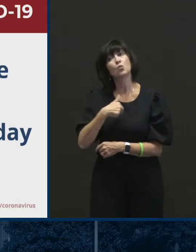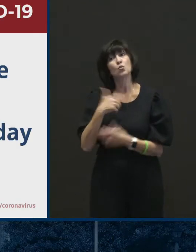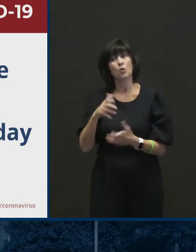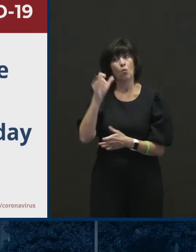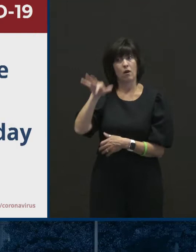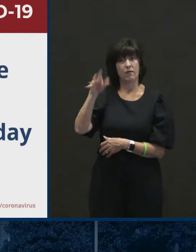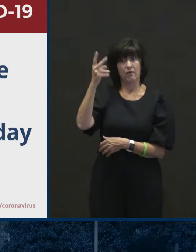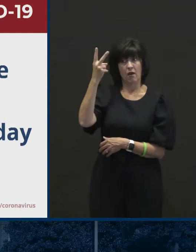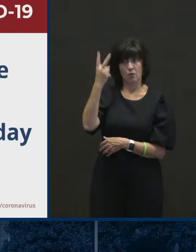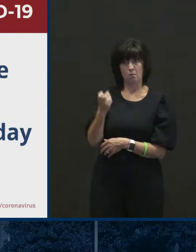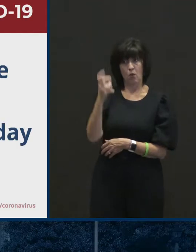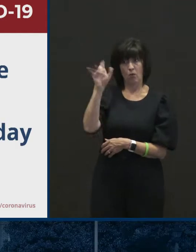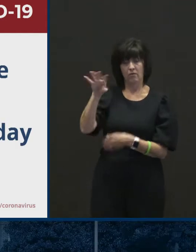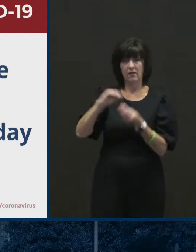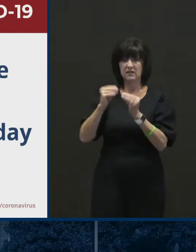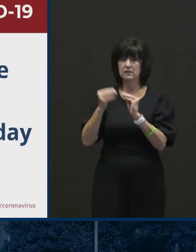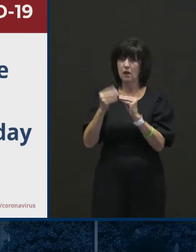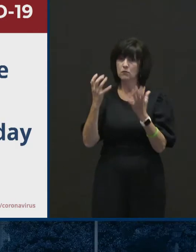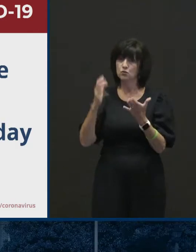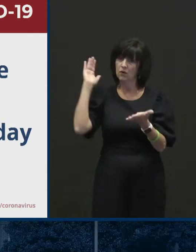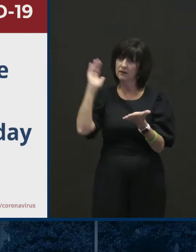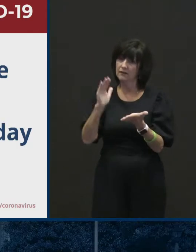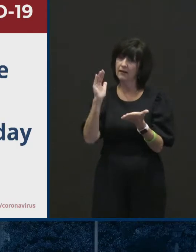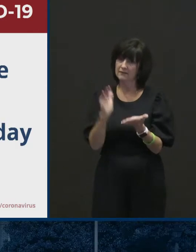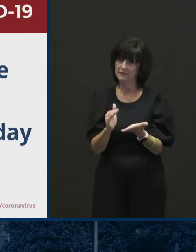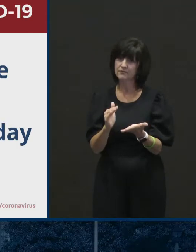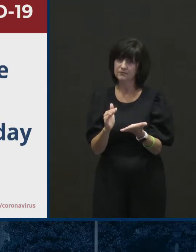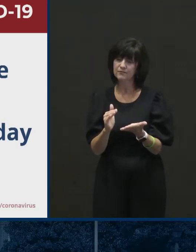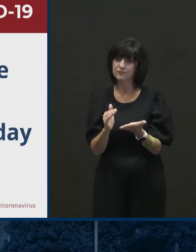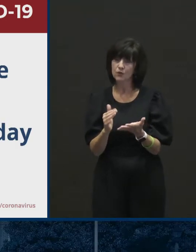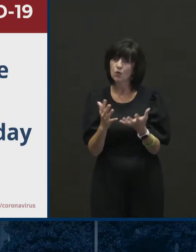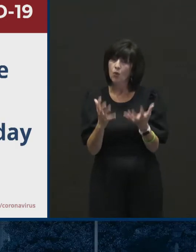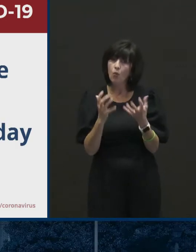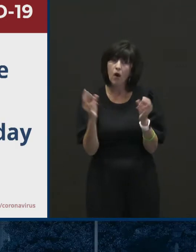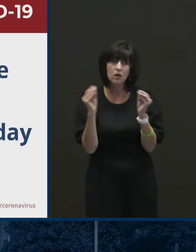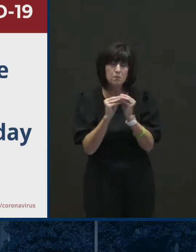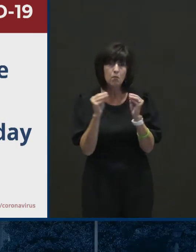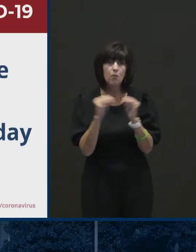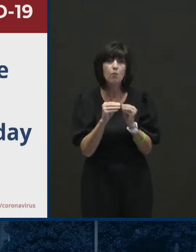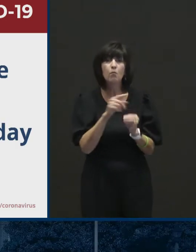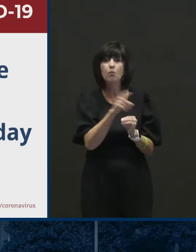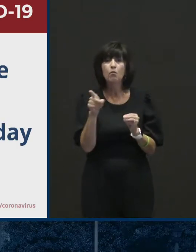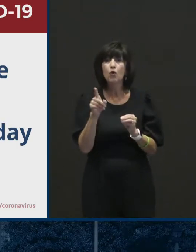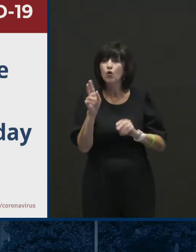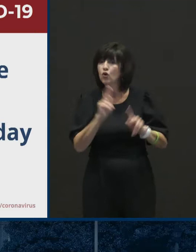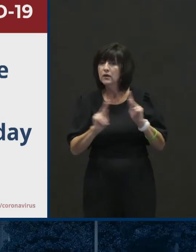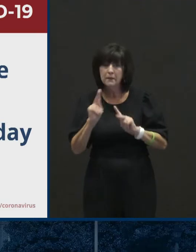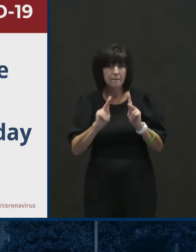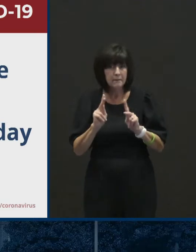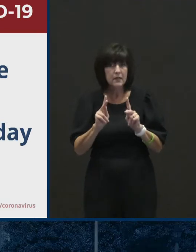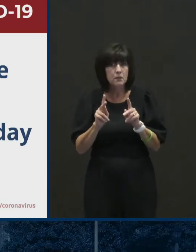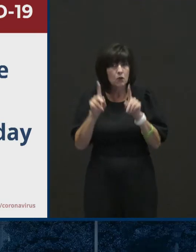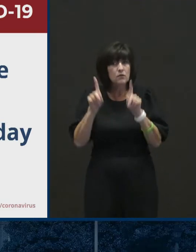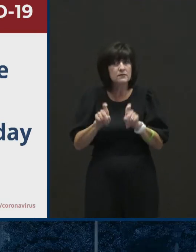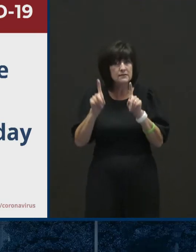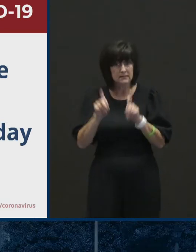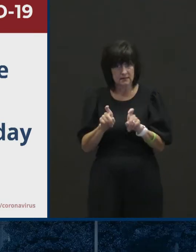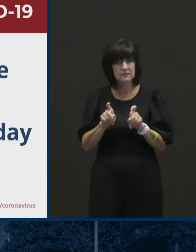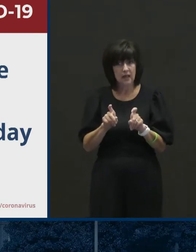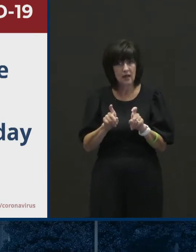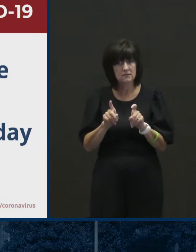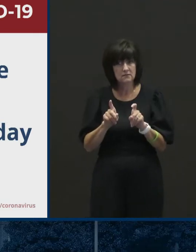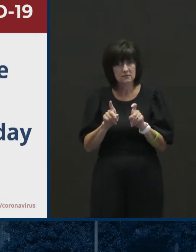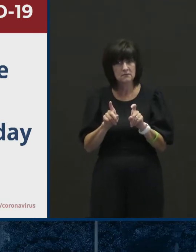that by testing more and being more thoughtful. We need more productivity, meaning more tests done at each of the testing